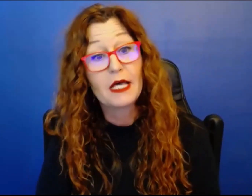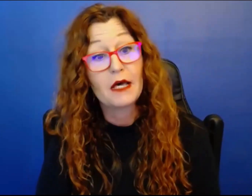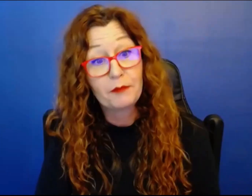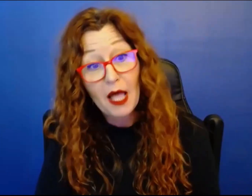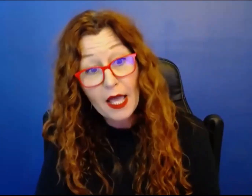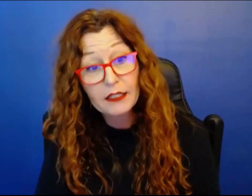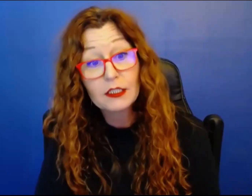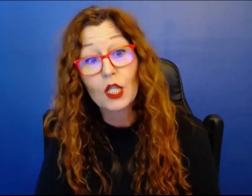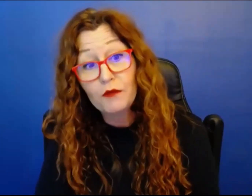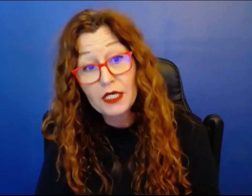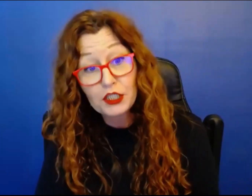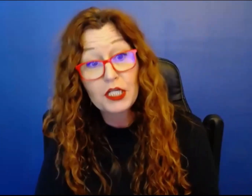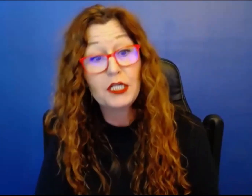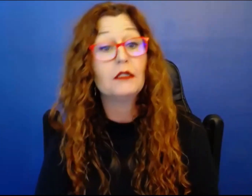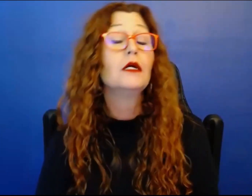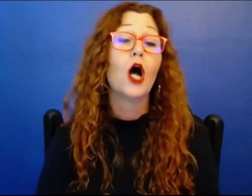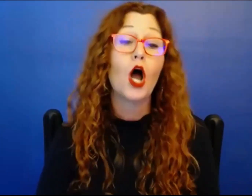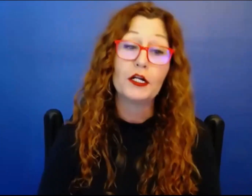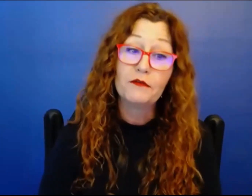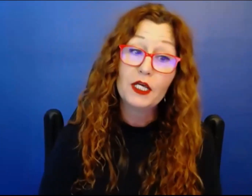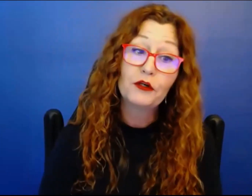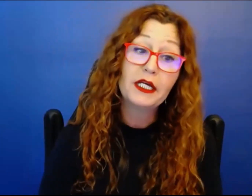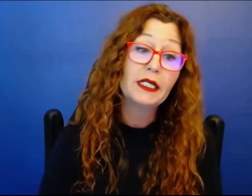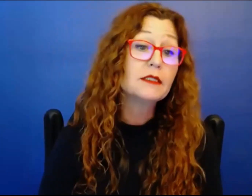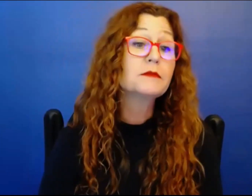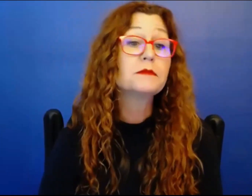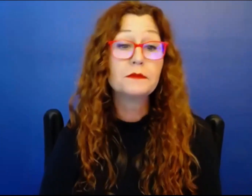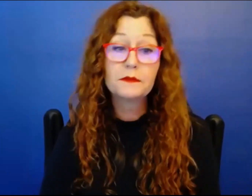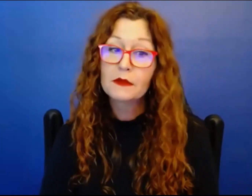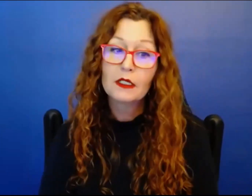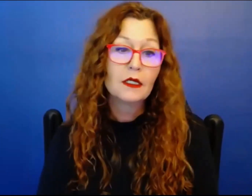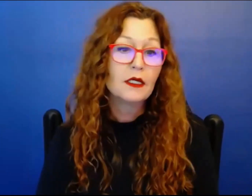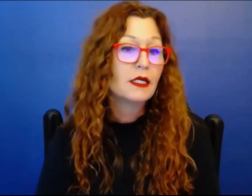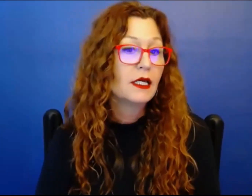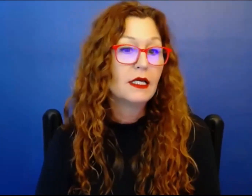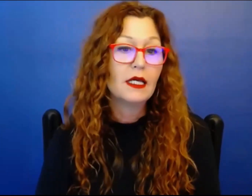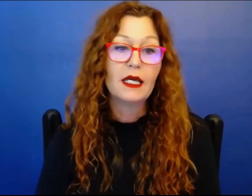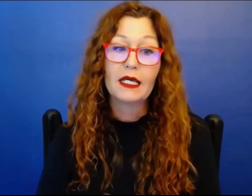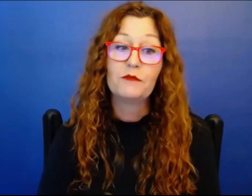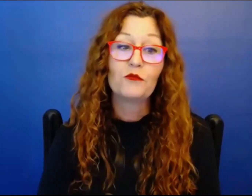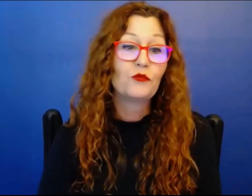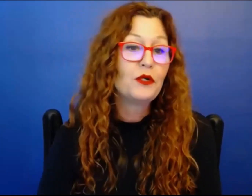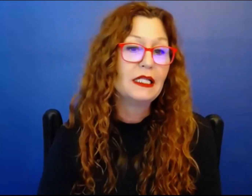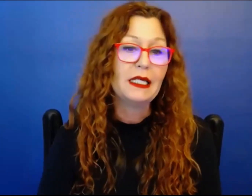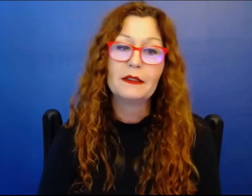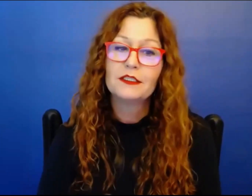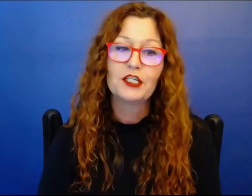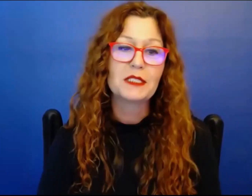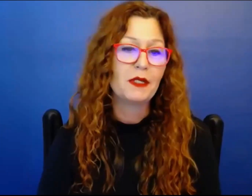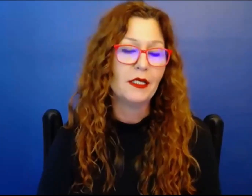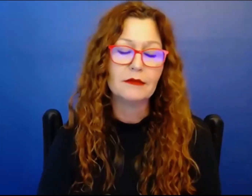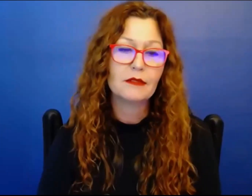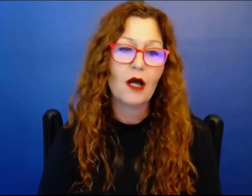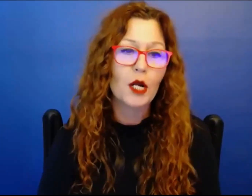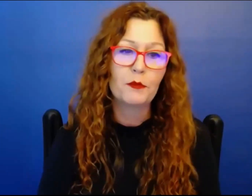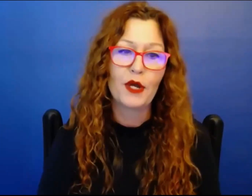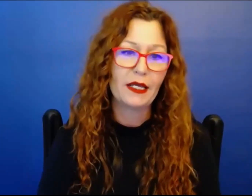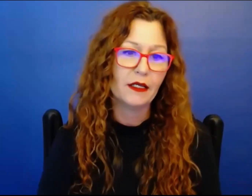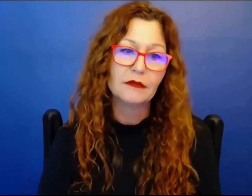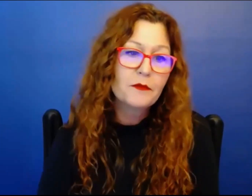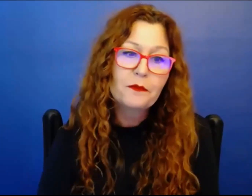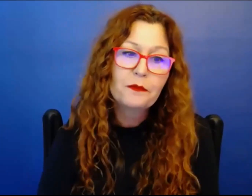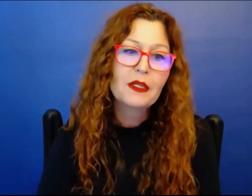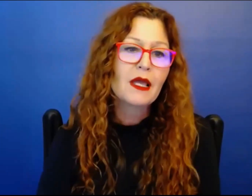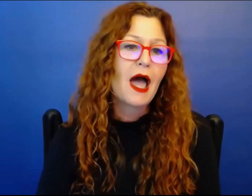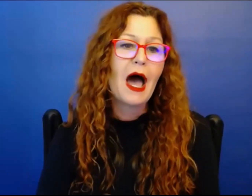deaf blind, low vision, hard of hearing, it can really just be